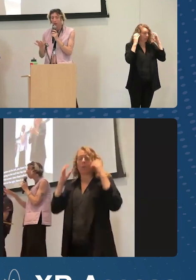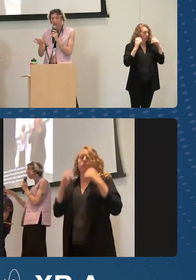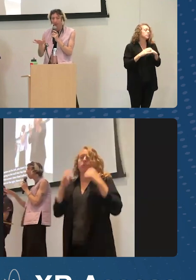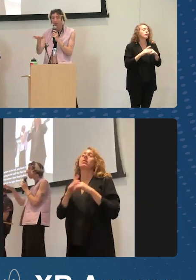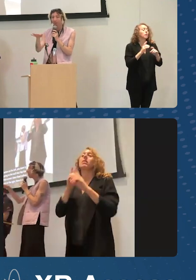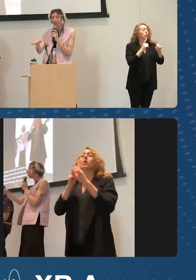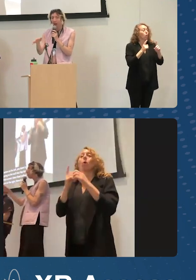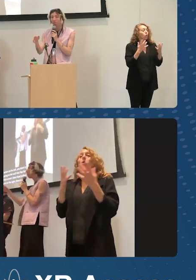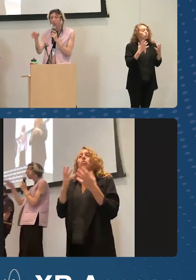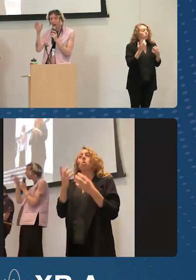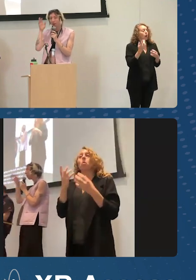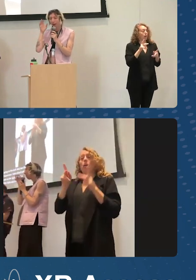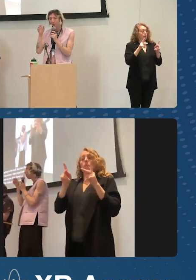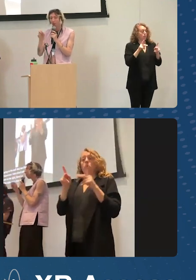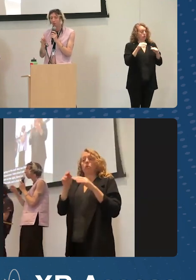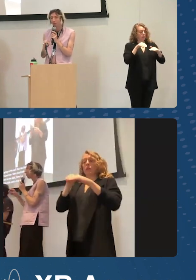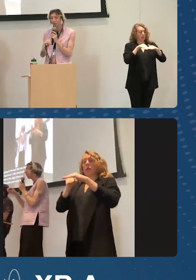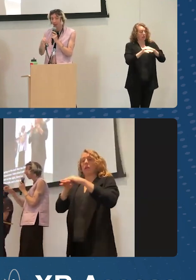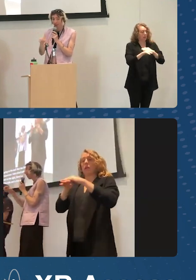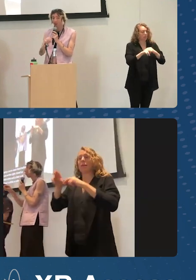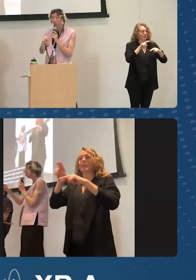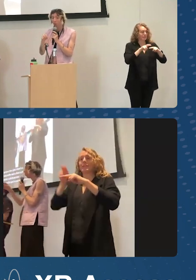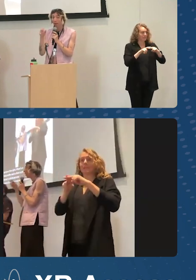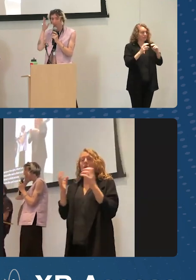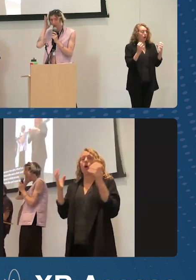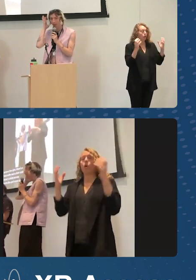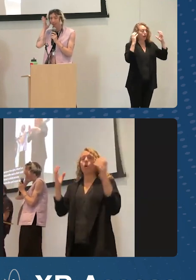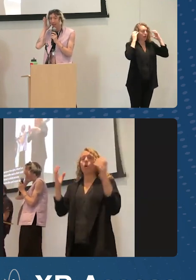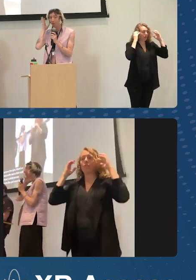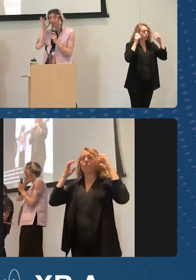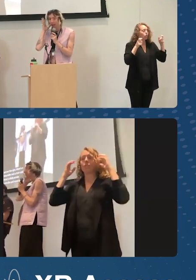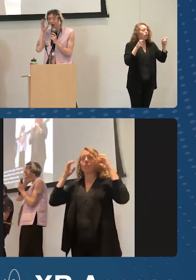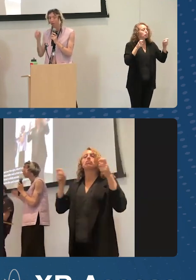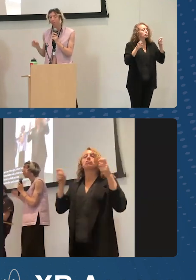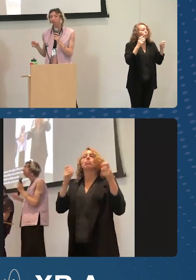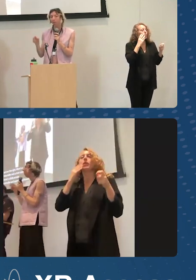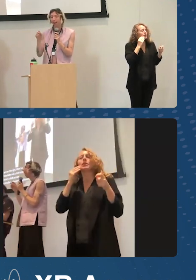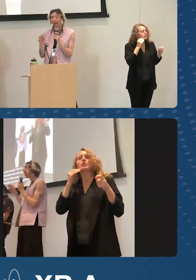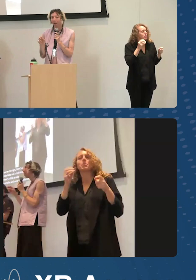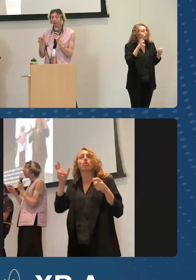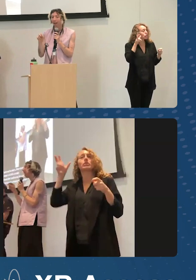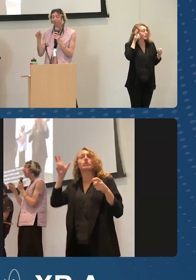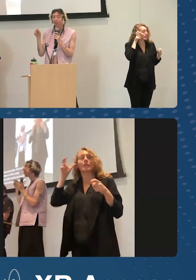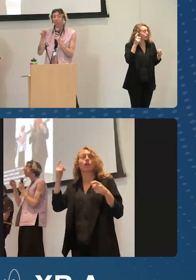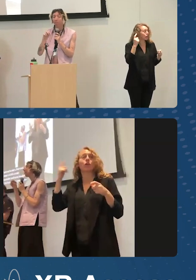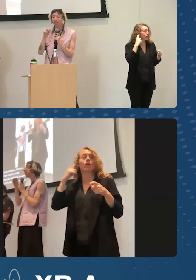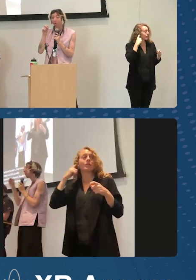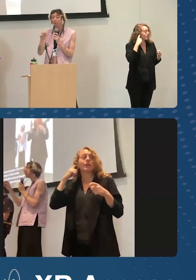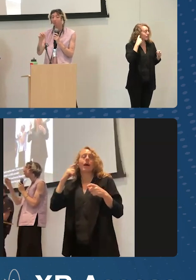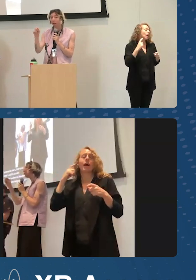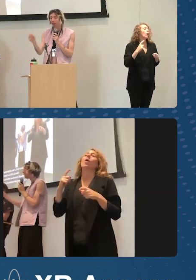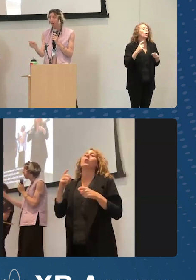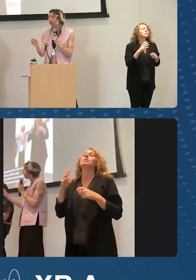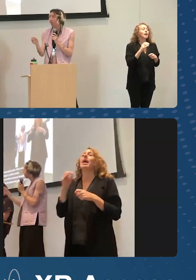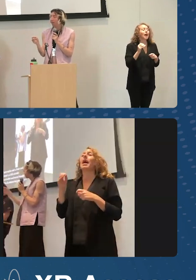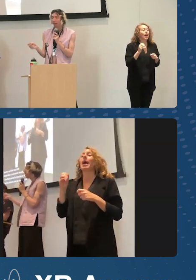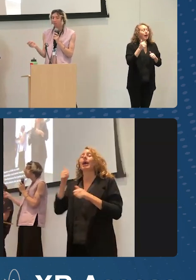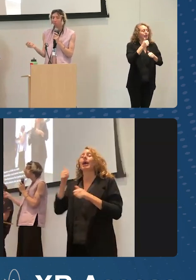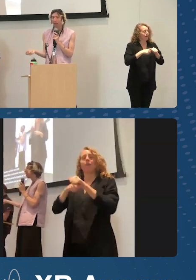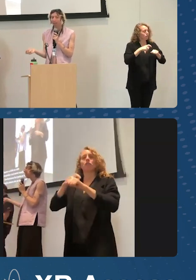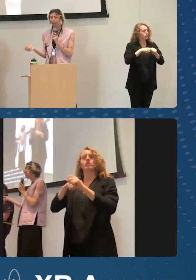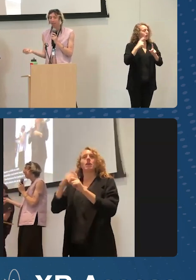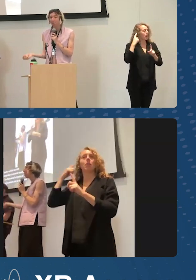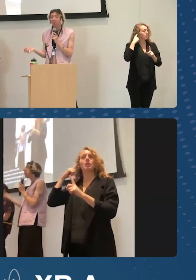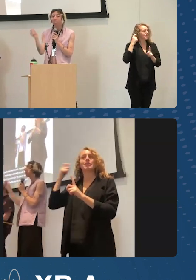single person can sit down and put on the headphones, and then they can control the experience and hear the sound. And every time a sound is triggered,